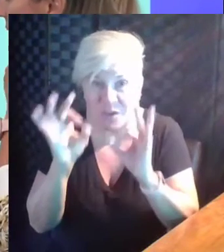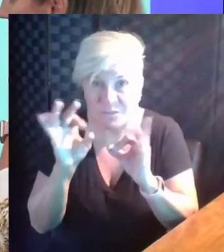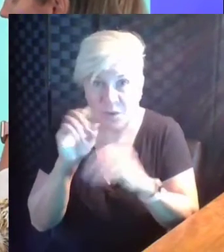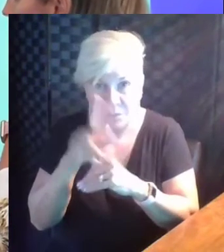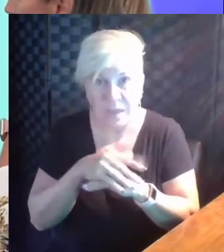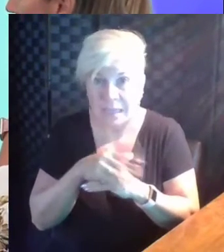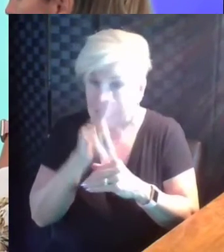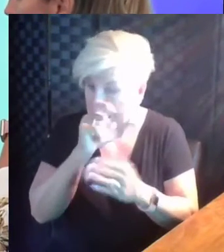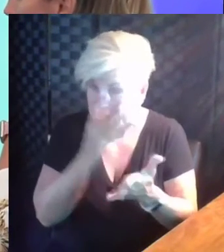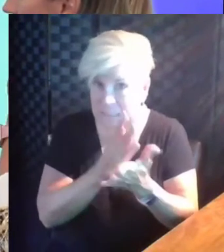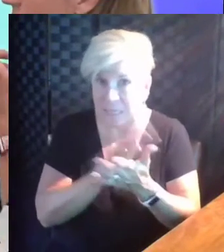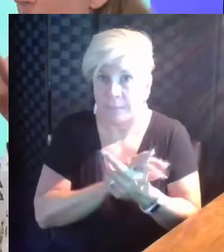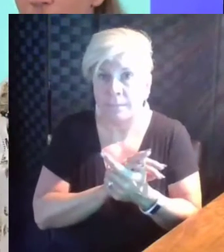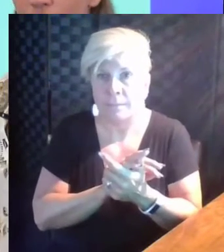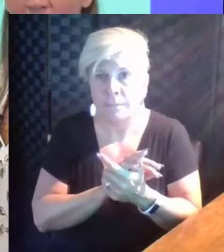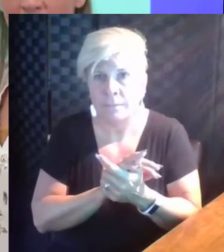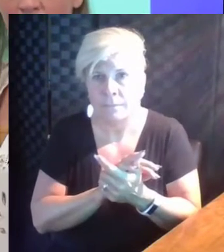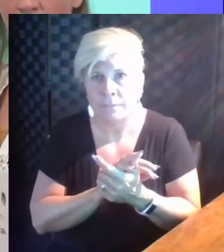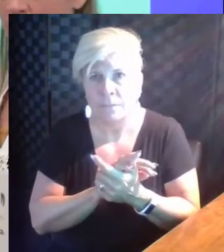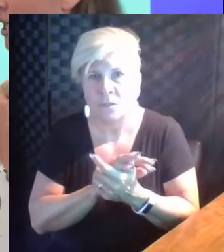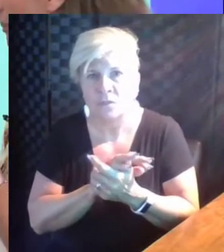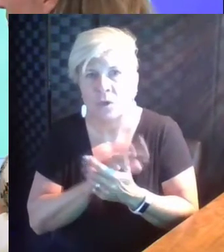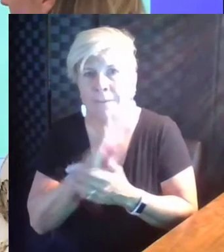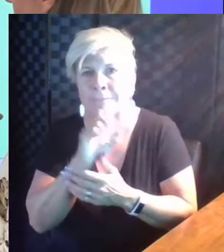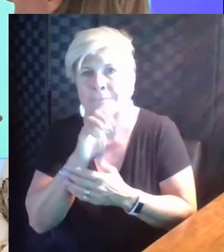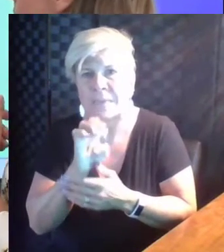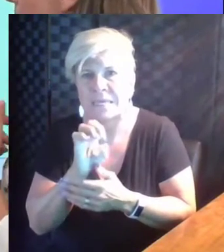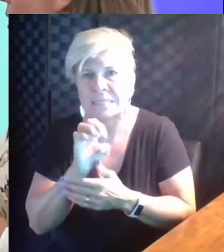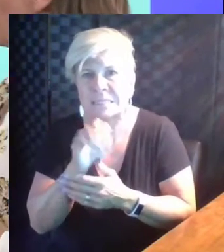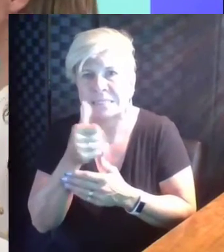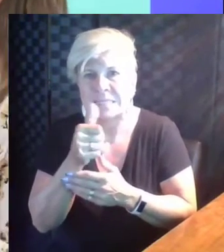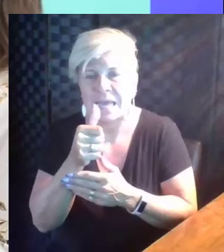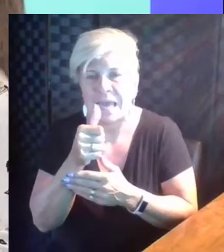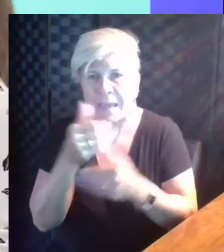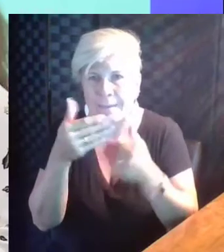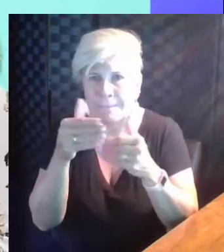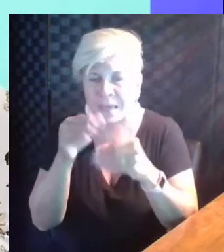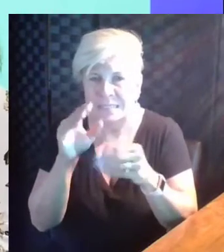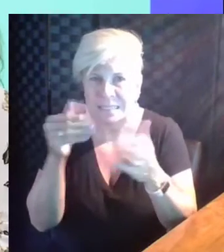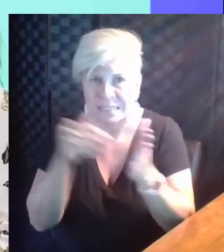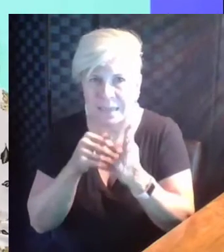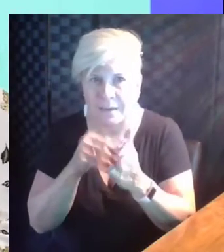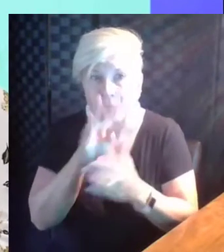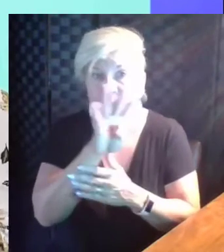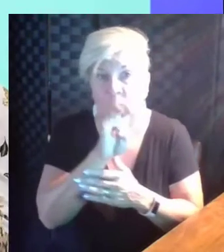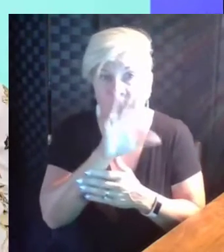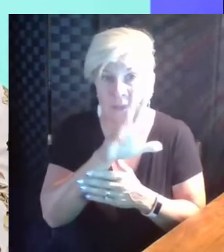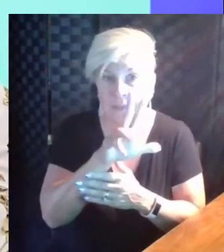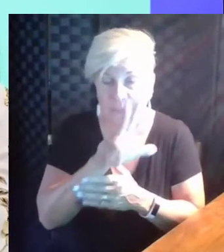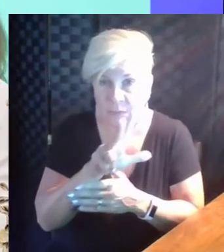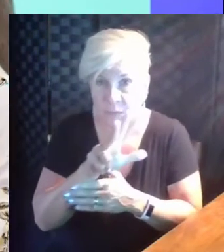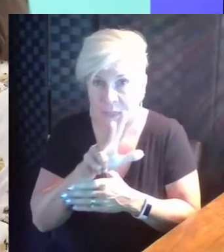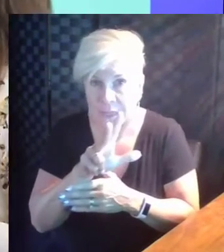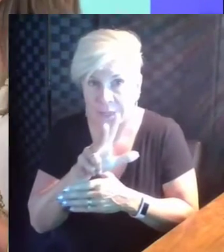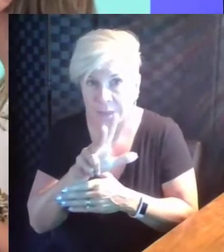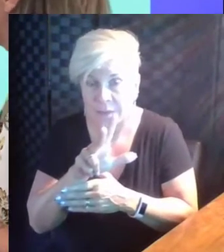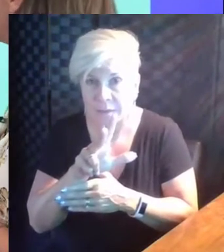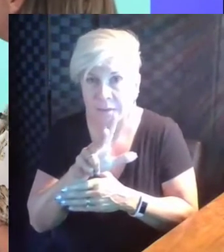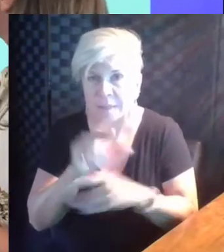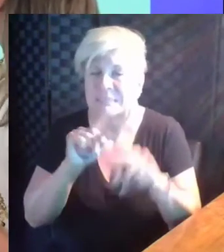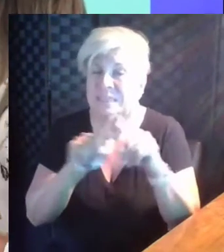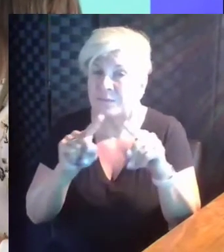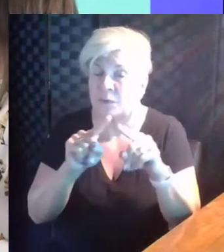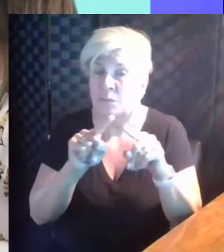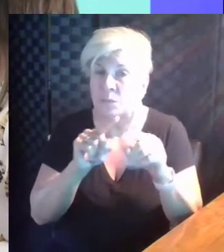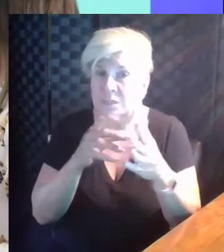perfect. Okay, well, let's do base 10 blocks again. I'm going to represent that 453. Remember, it's a little different with